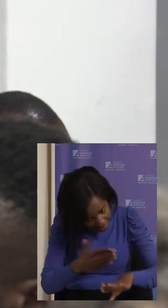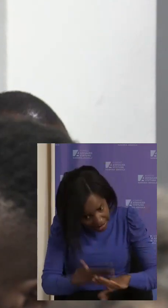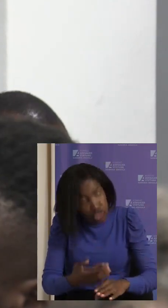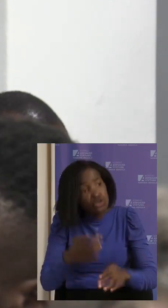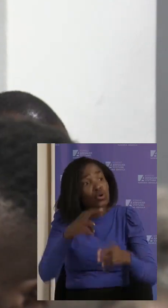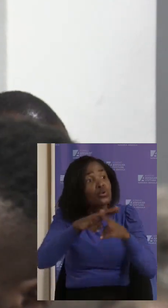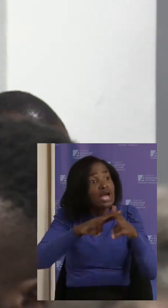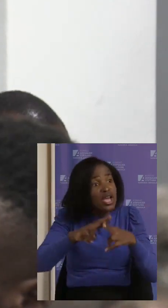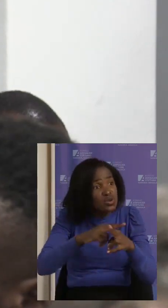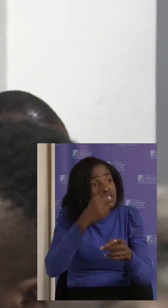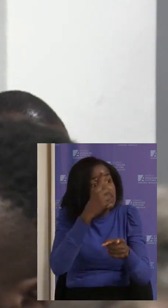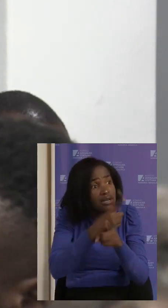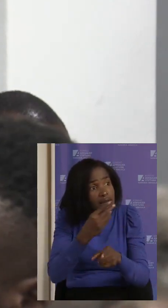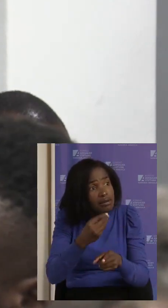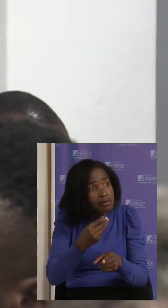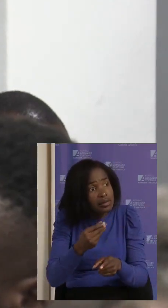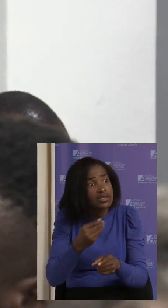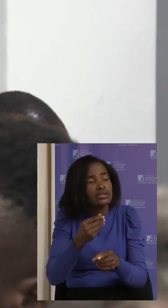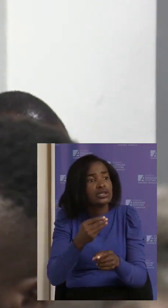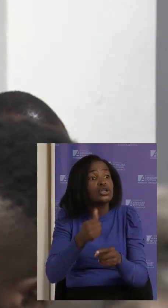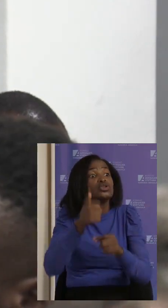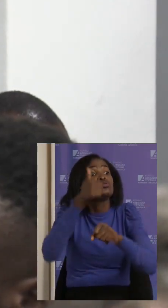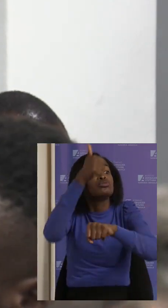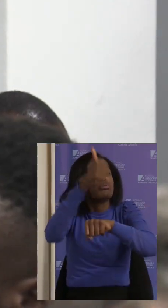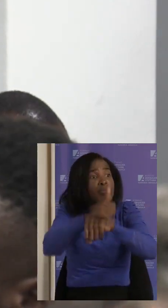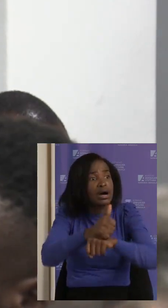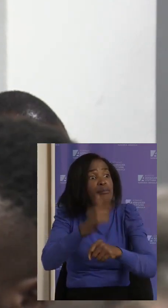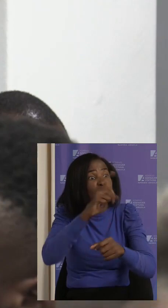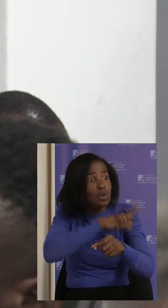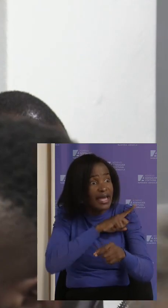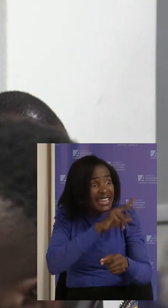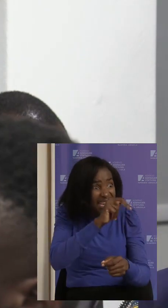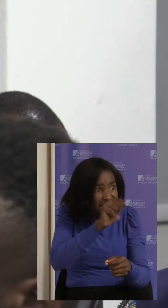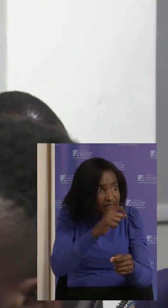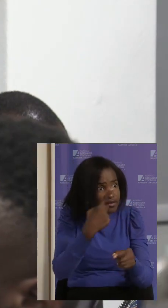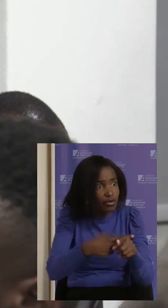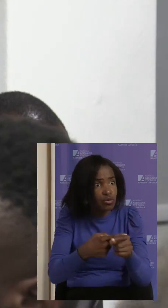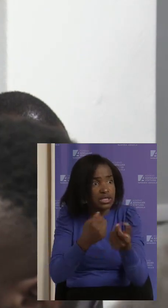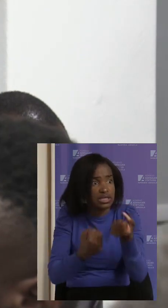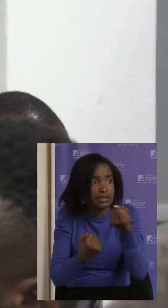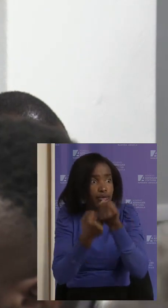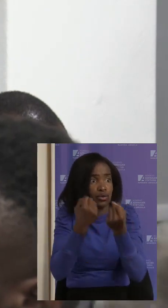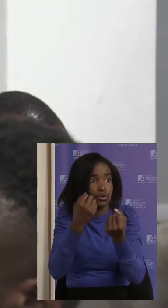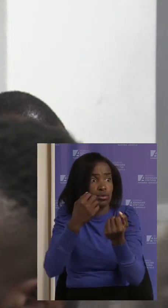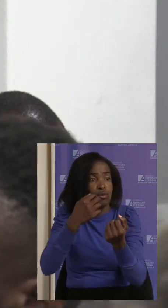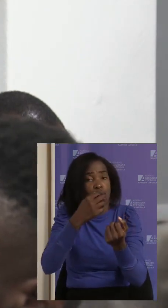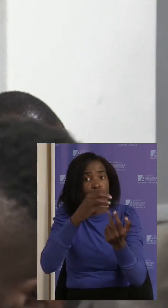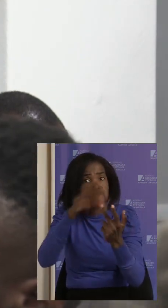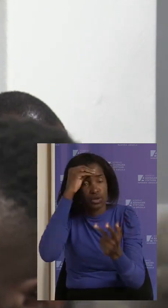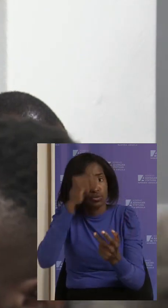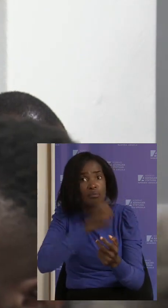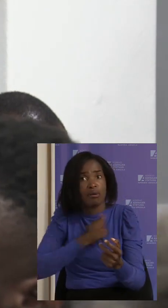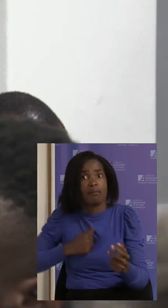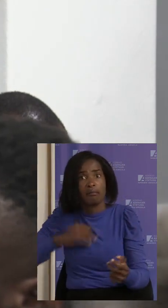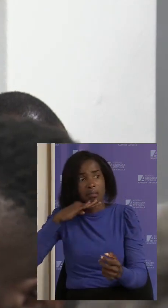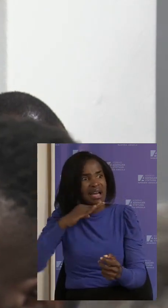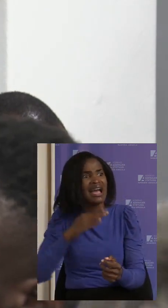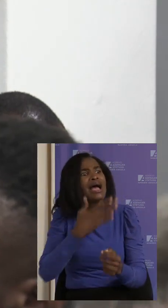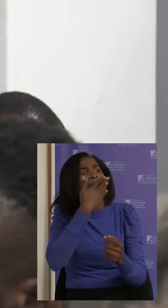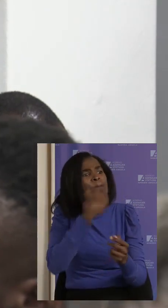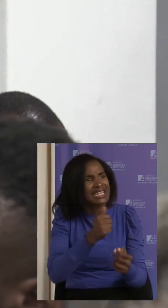money to advantage the people who are privileged. So if we have to have a true conversation, my question would be, are we ready to shift NASFAV money